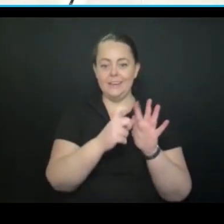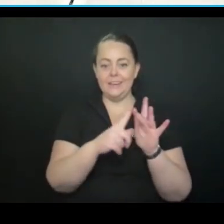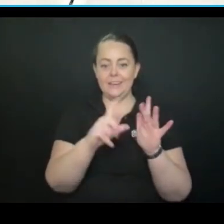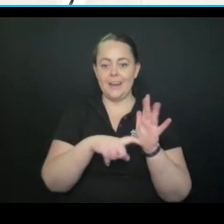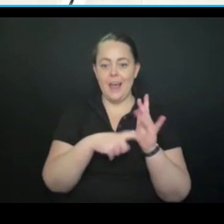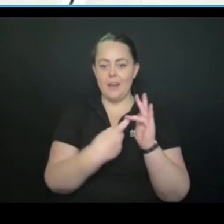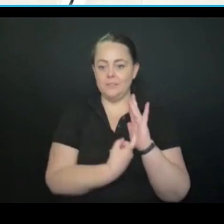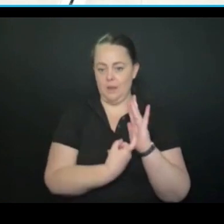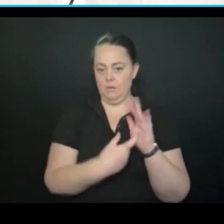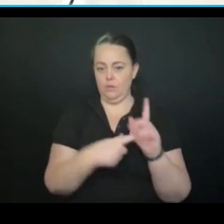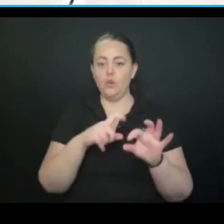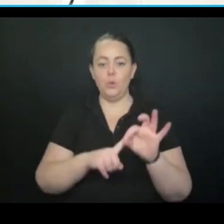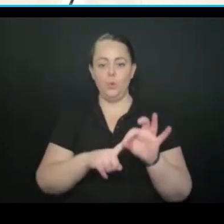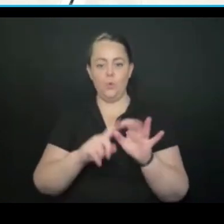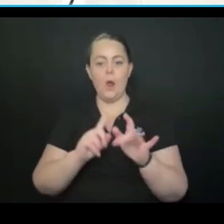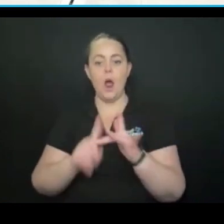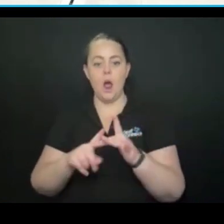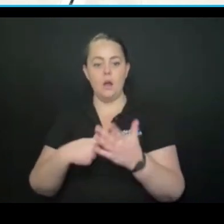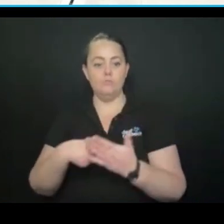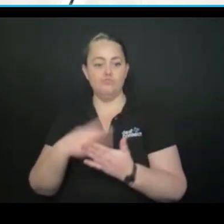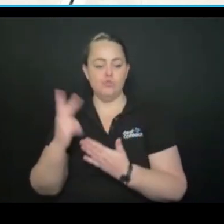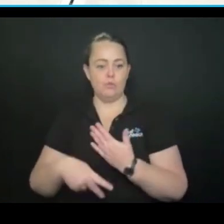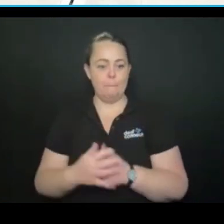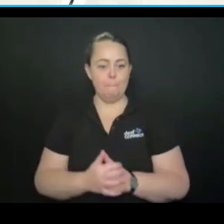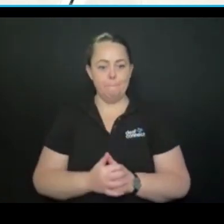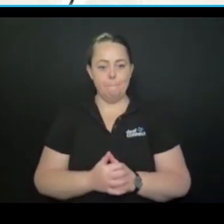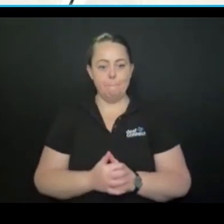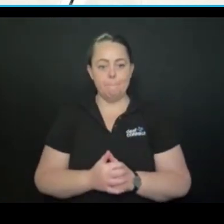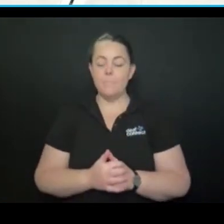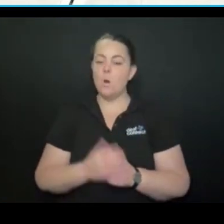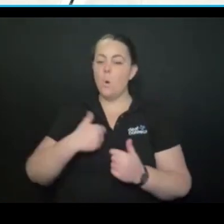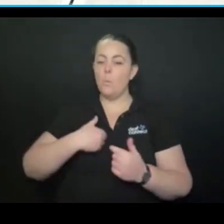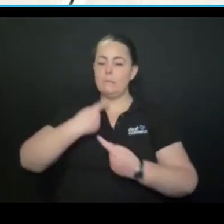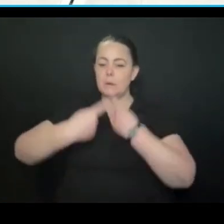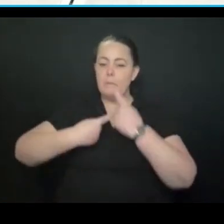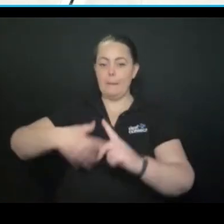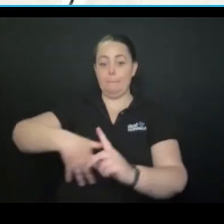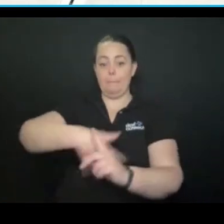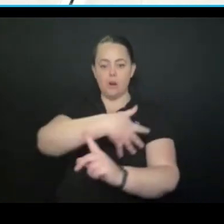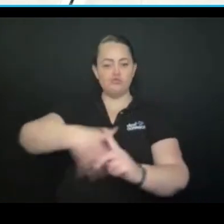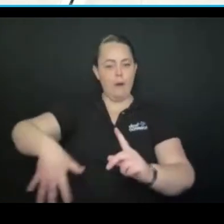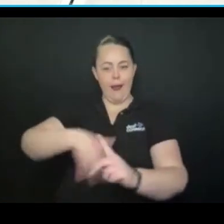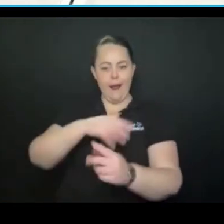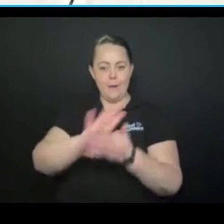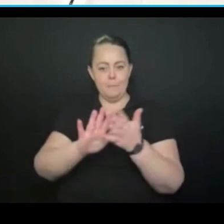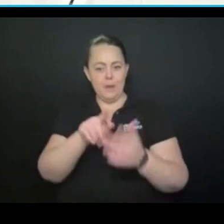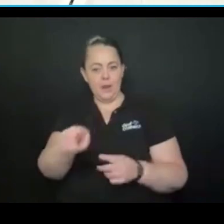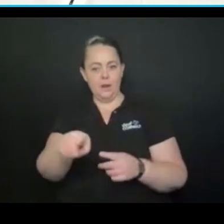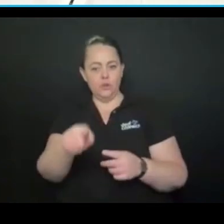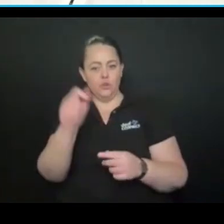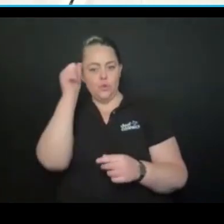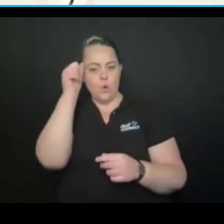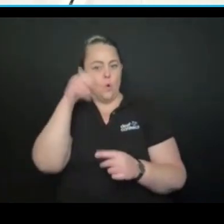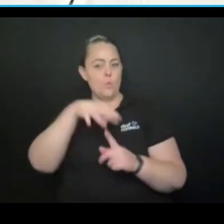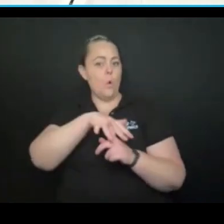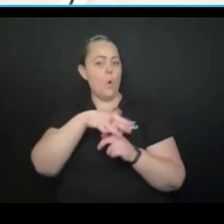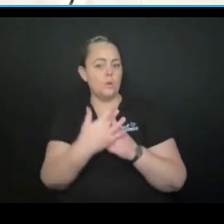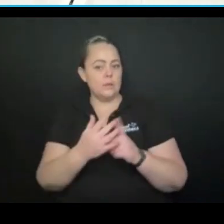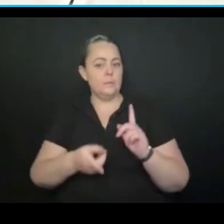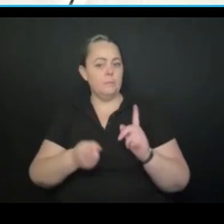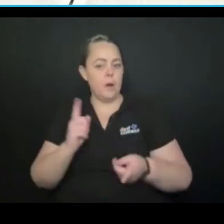particular, we wanted to provide information about the relevant background, some context to build your understanding, the new